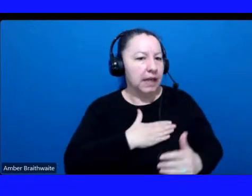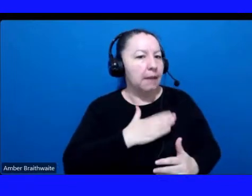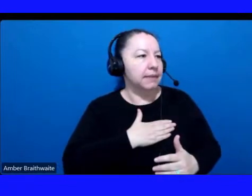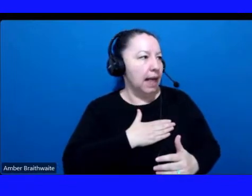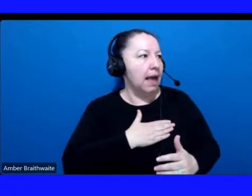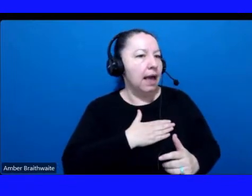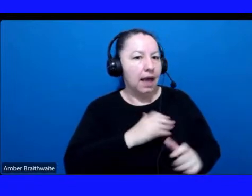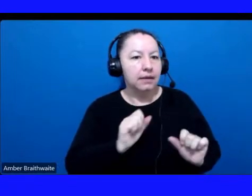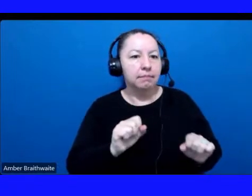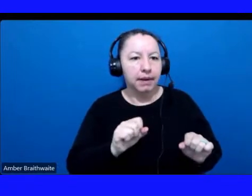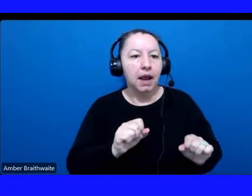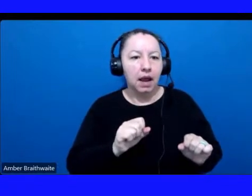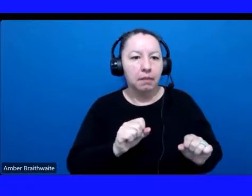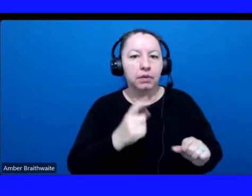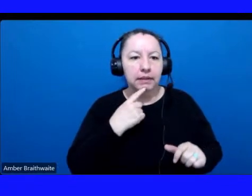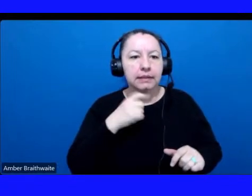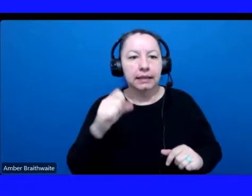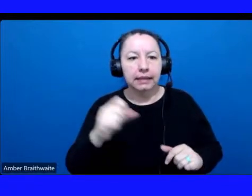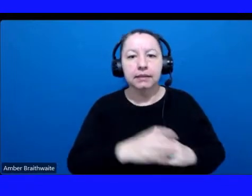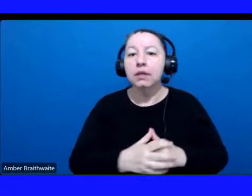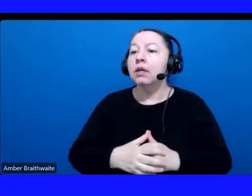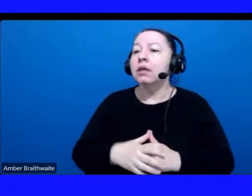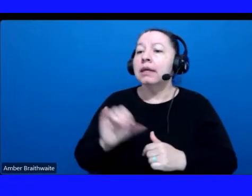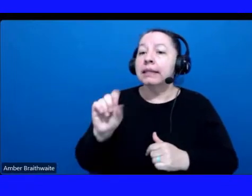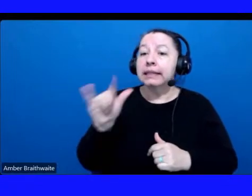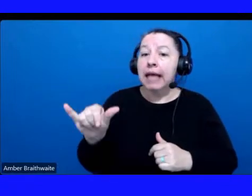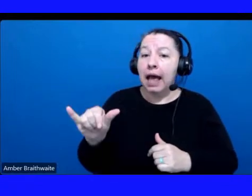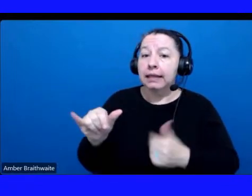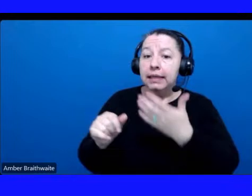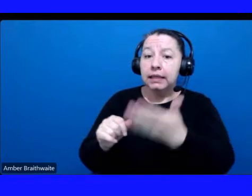Although the breadth of services is